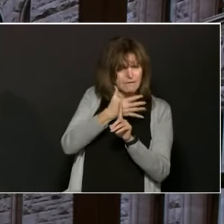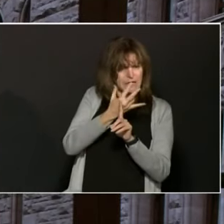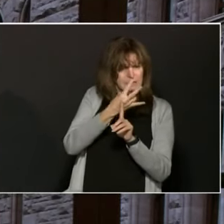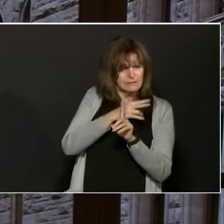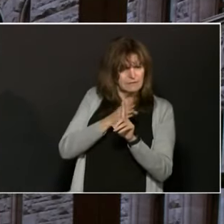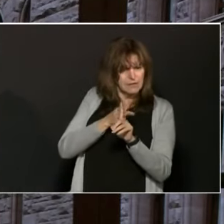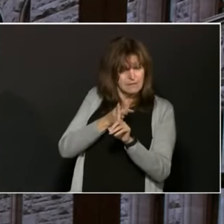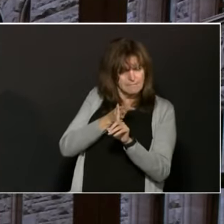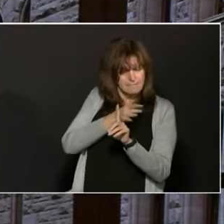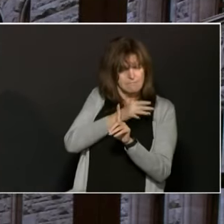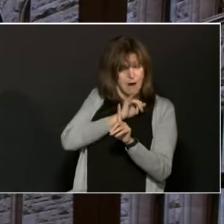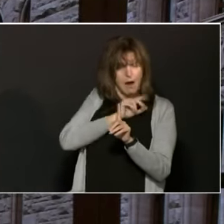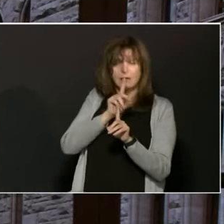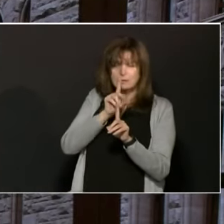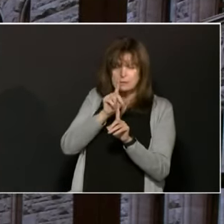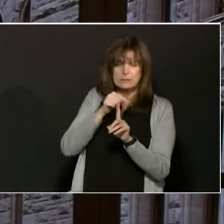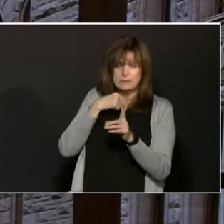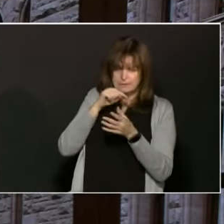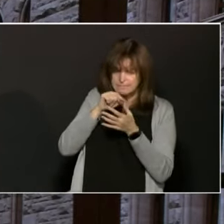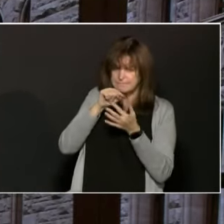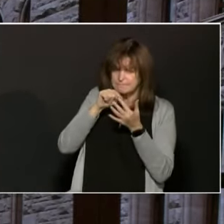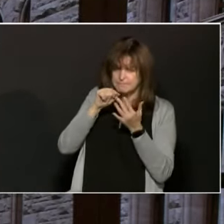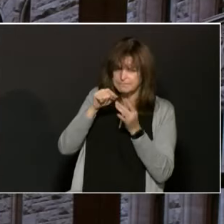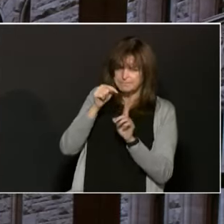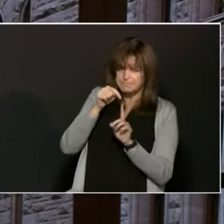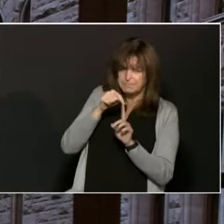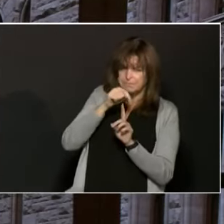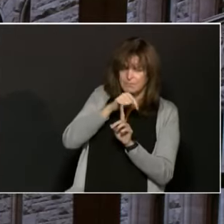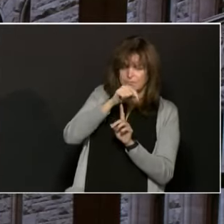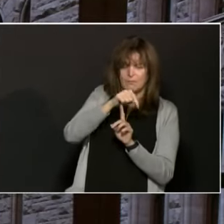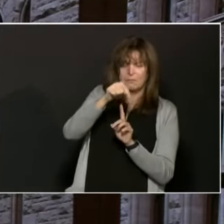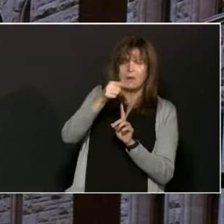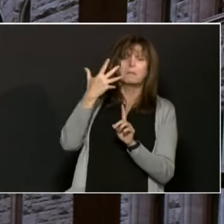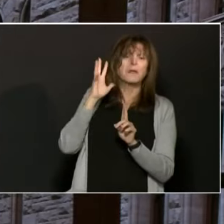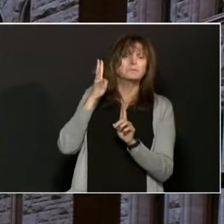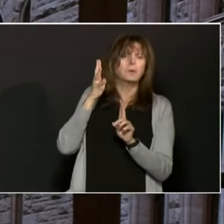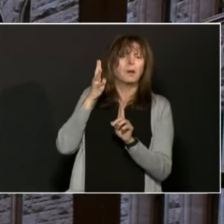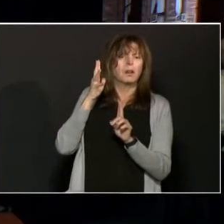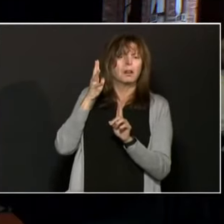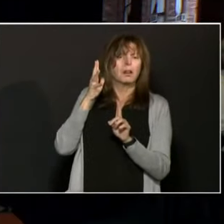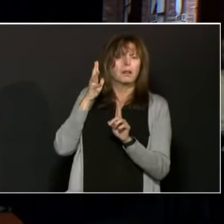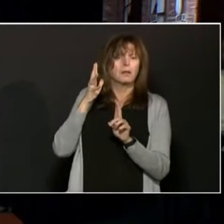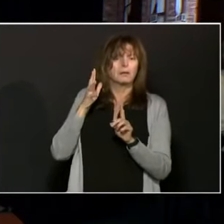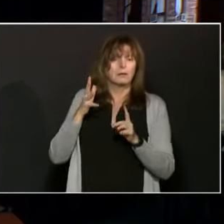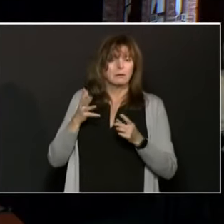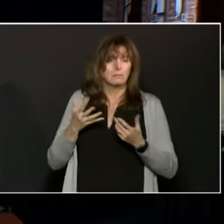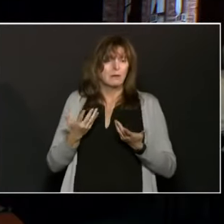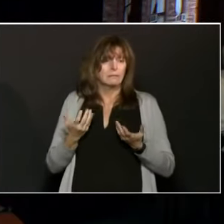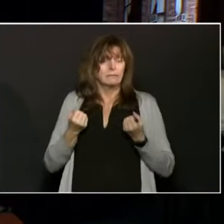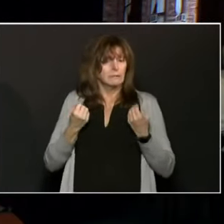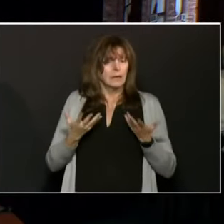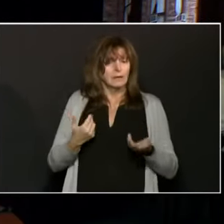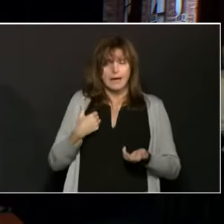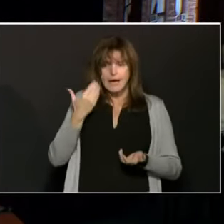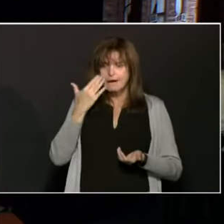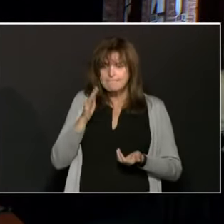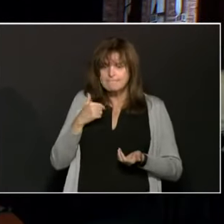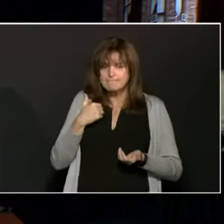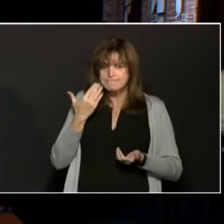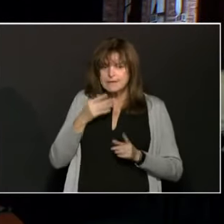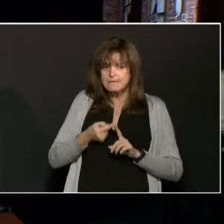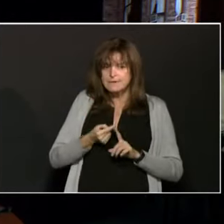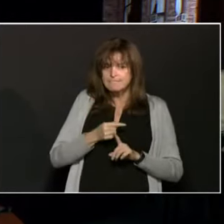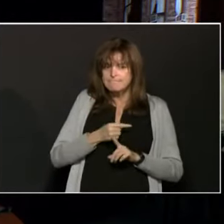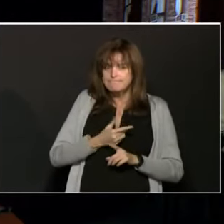And it surprised me that they don't. I don't know if Dr. Brown has anything to add to that, but maybe. I'll just say that when you do see case growth over a